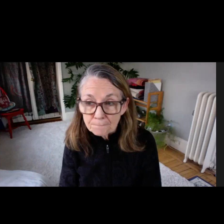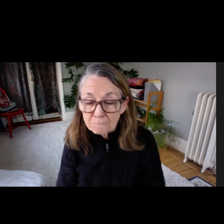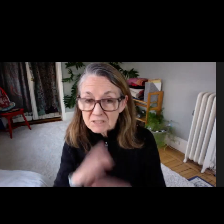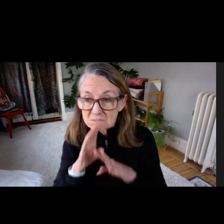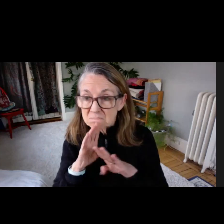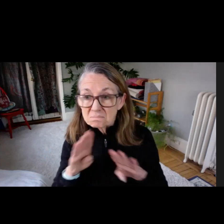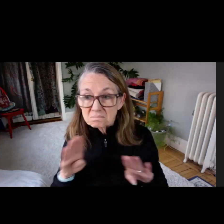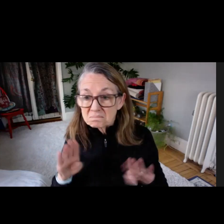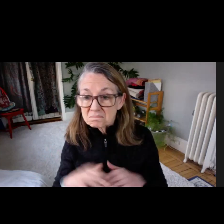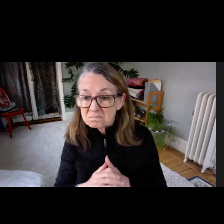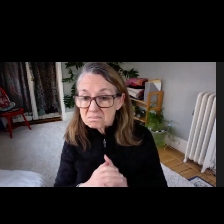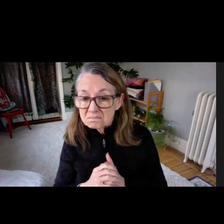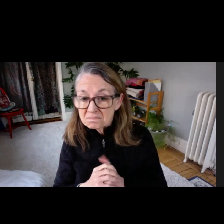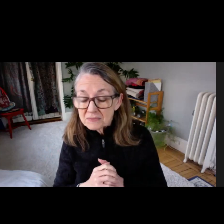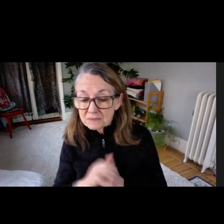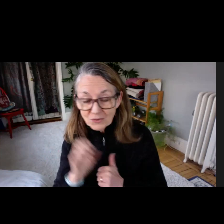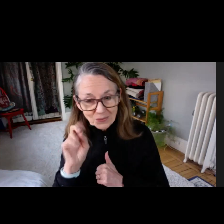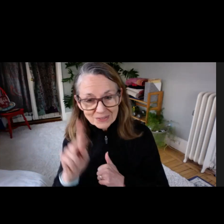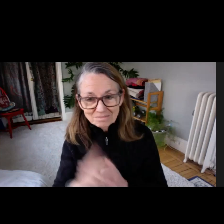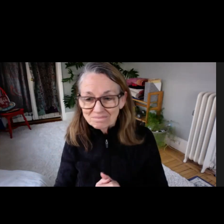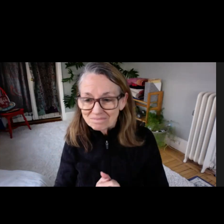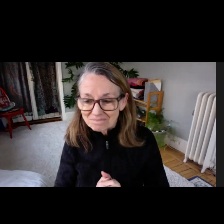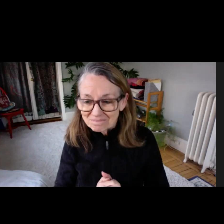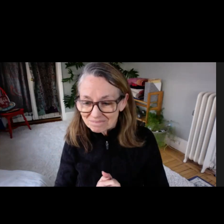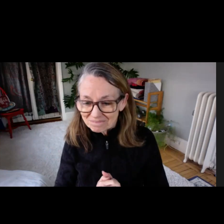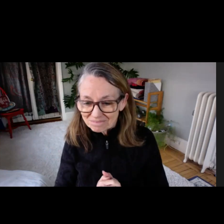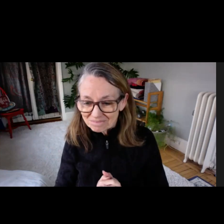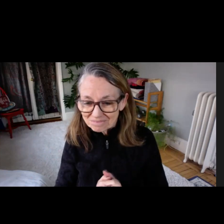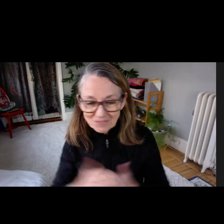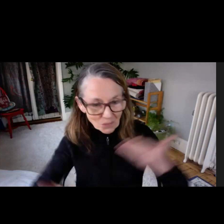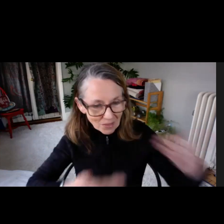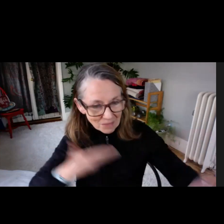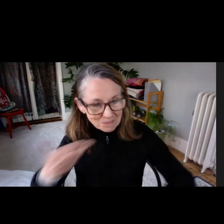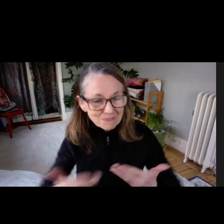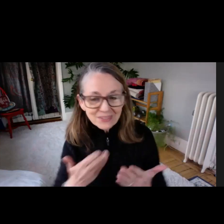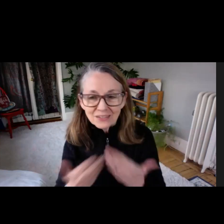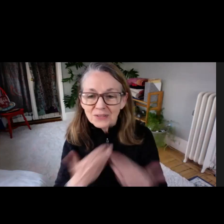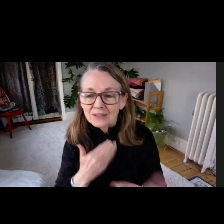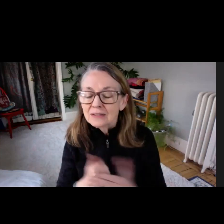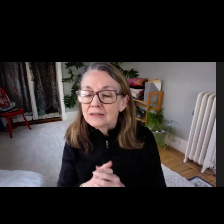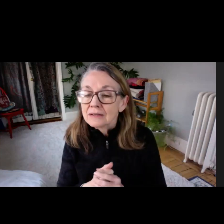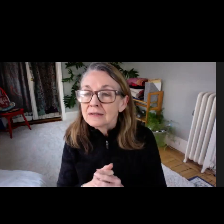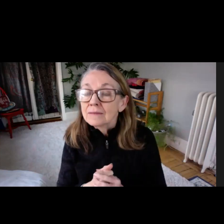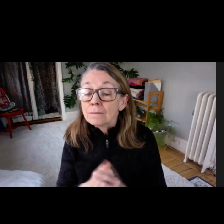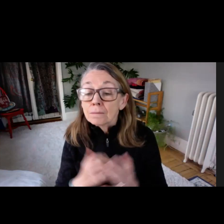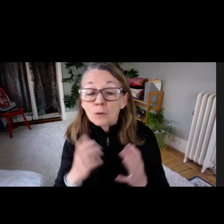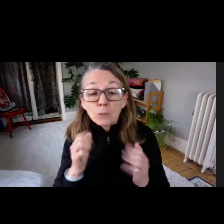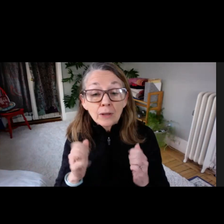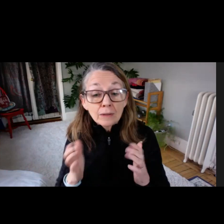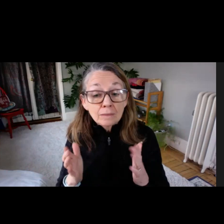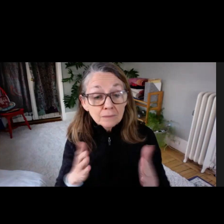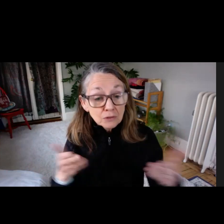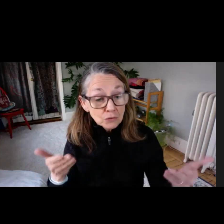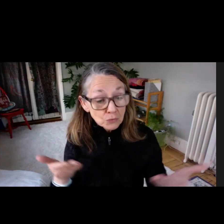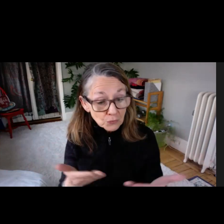No. All right. Well, welcome anyway. And then we can move over to introducing